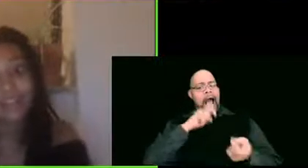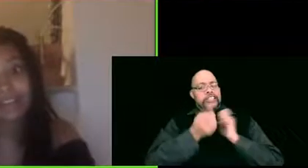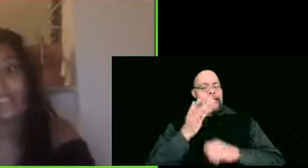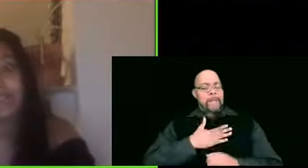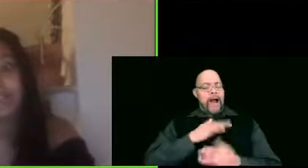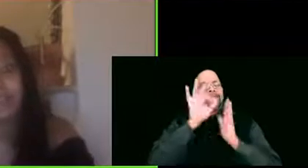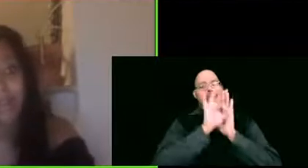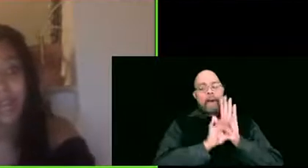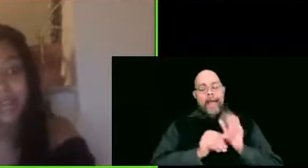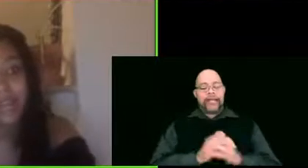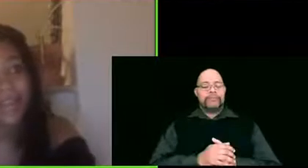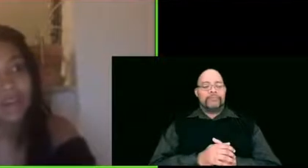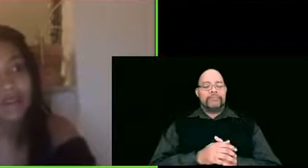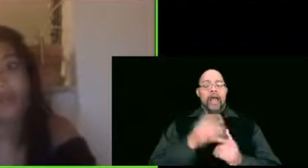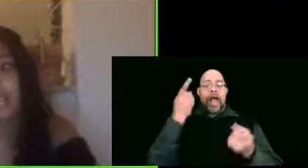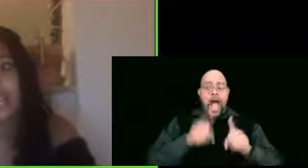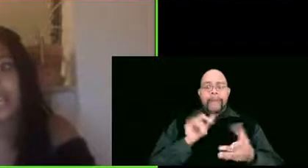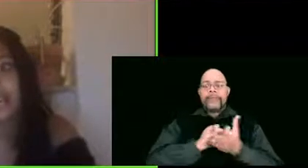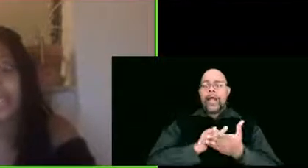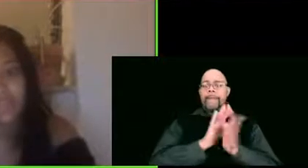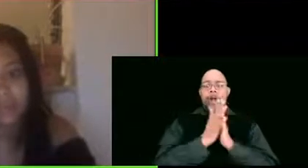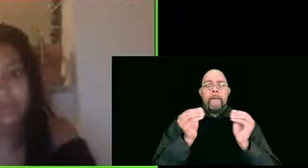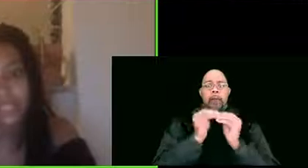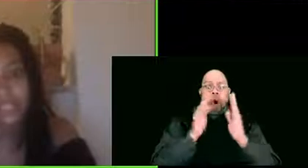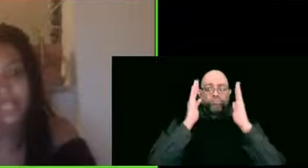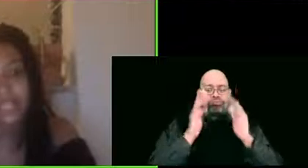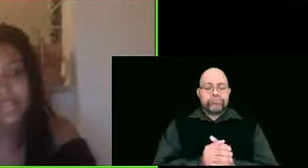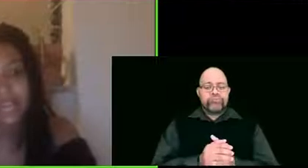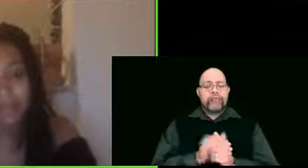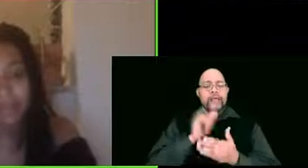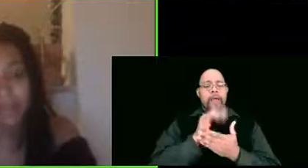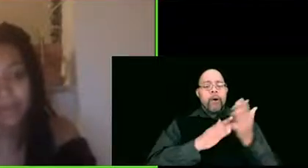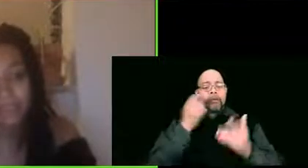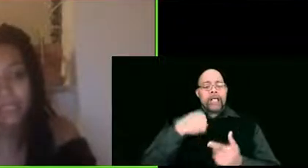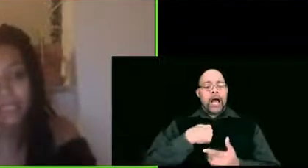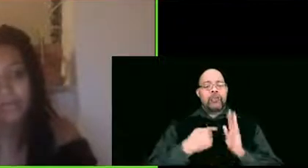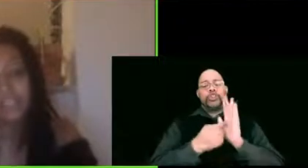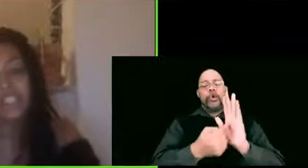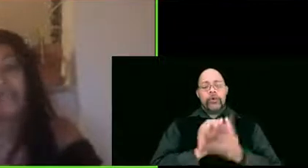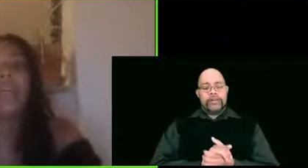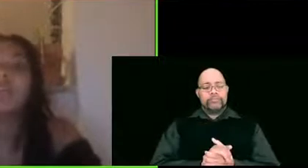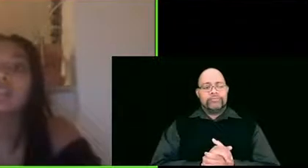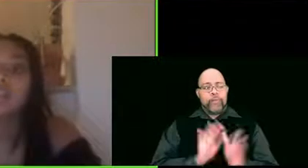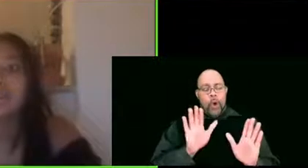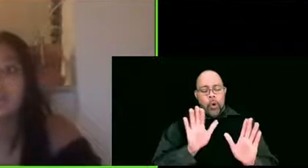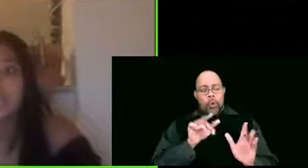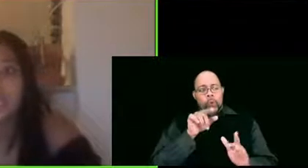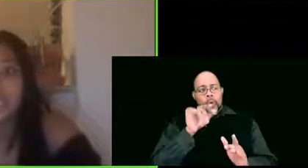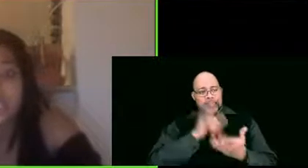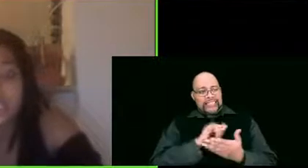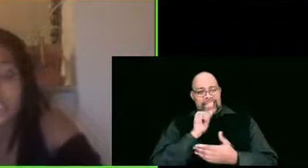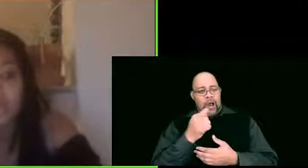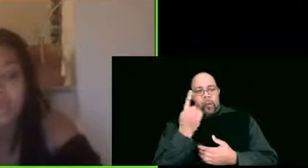And that was when I kind of changed my format. And all of a sudden it got so much more attention. And a part of that was because I was showing like,